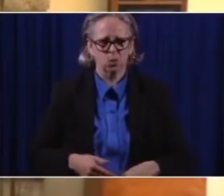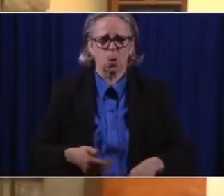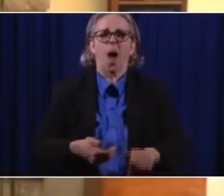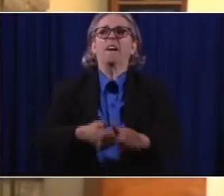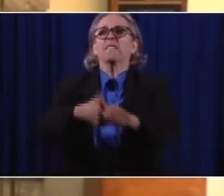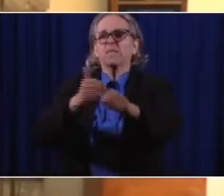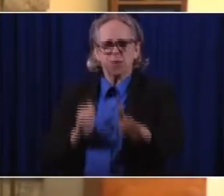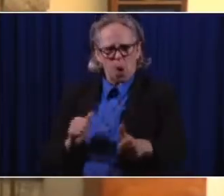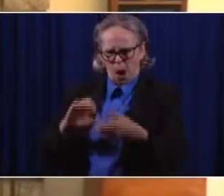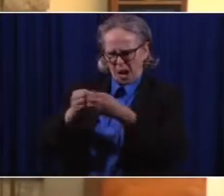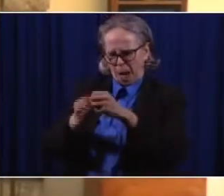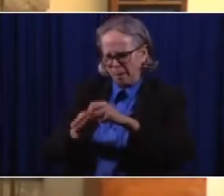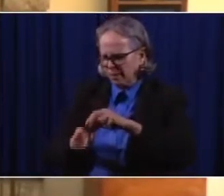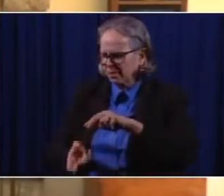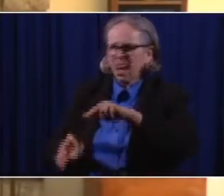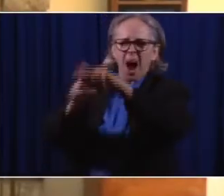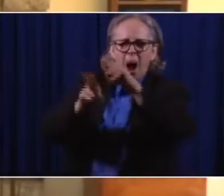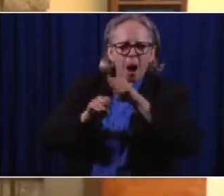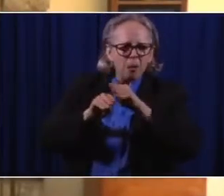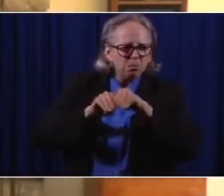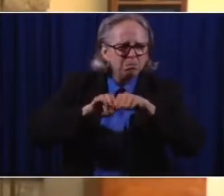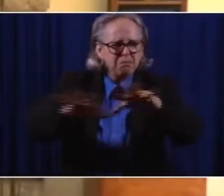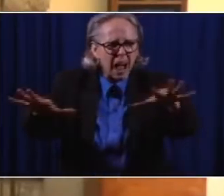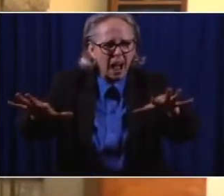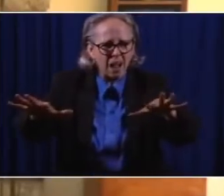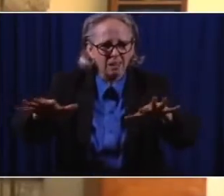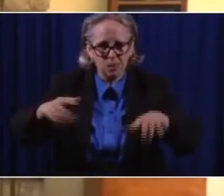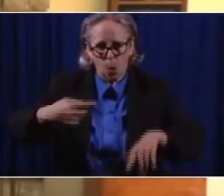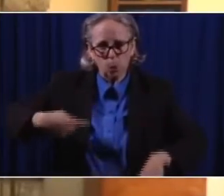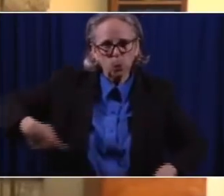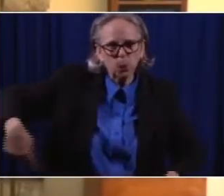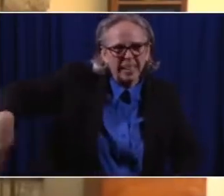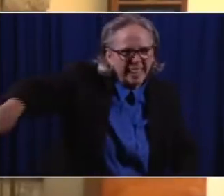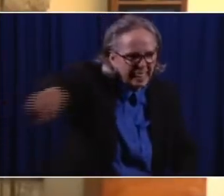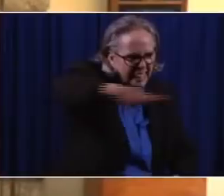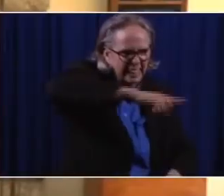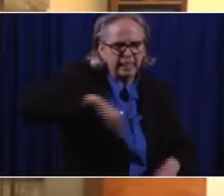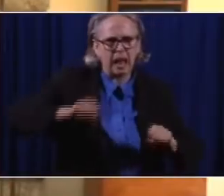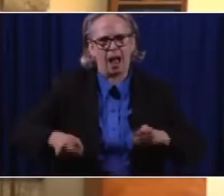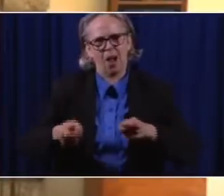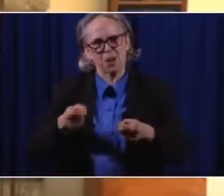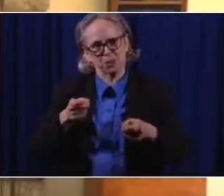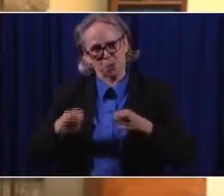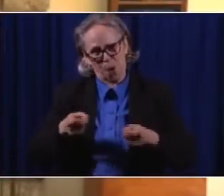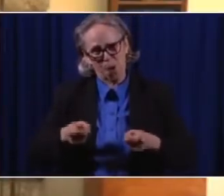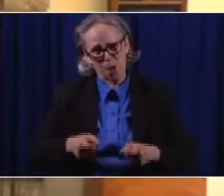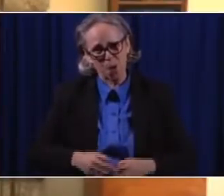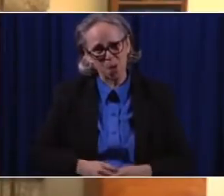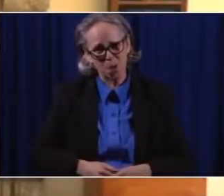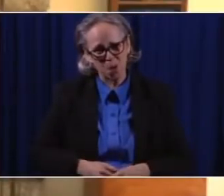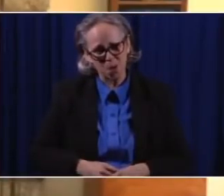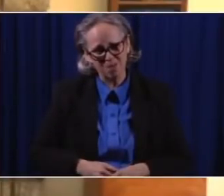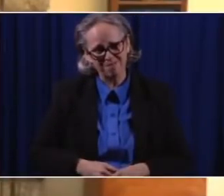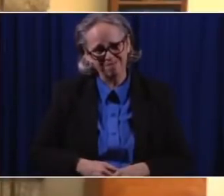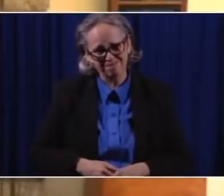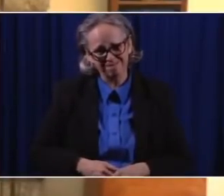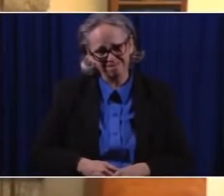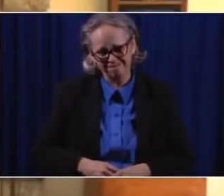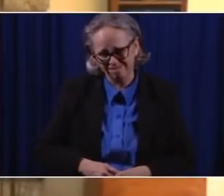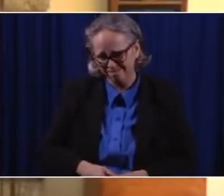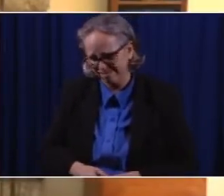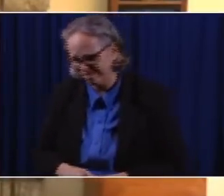state of Ohio. We can control it by what each one of us does. Next question is from Jeff Reddick